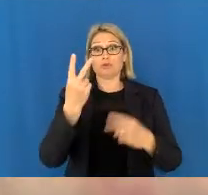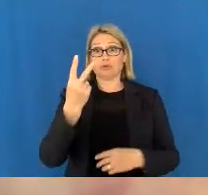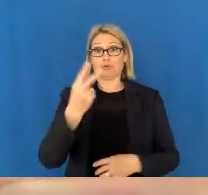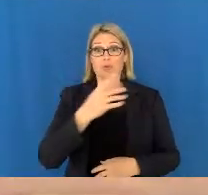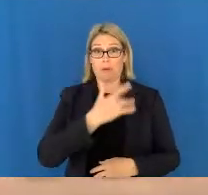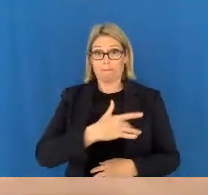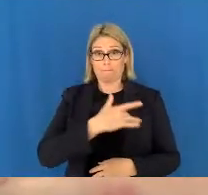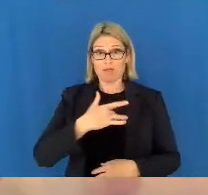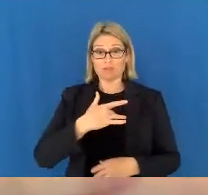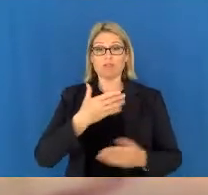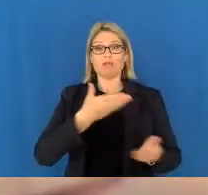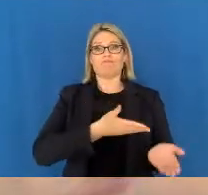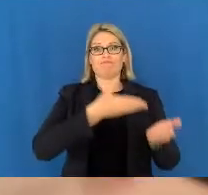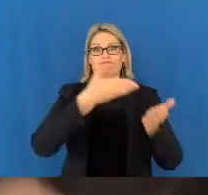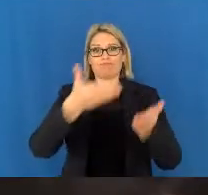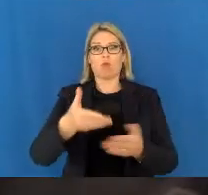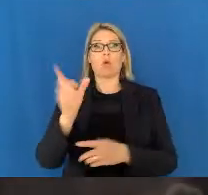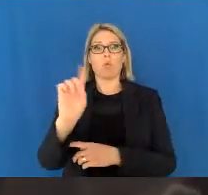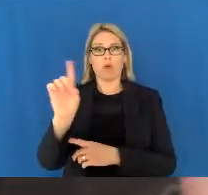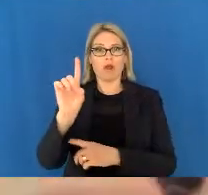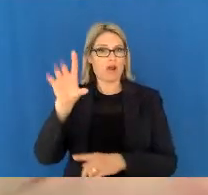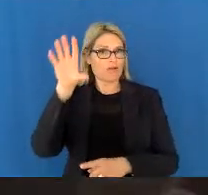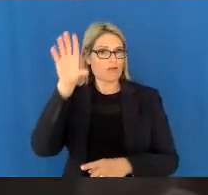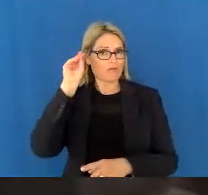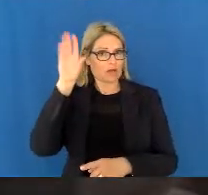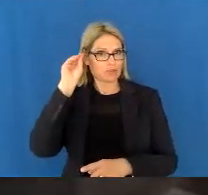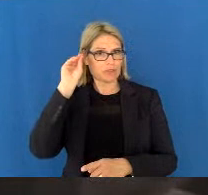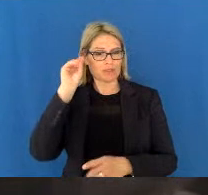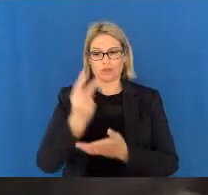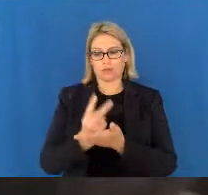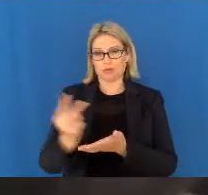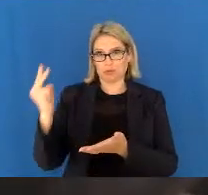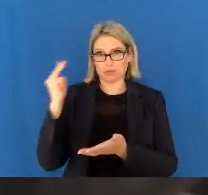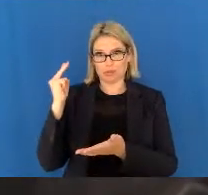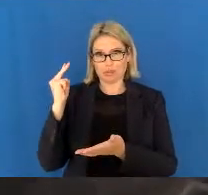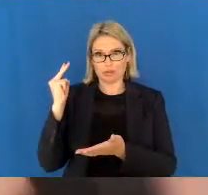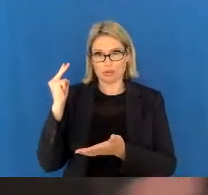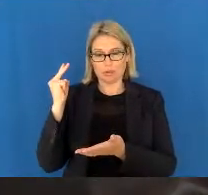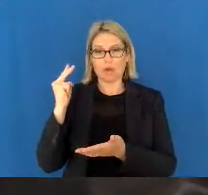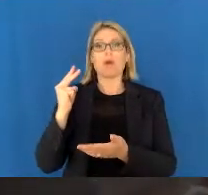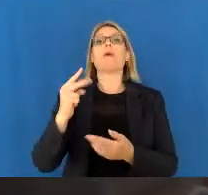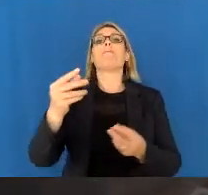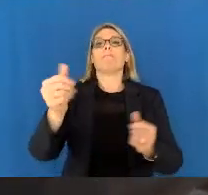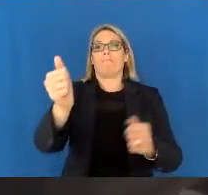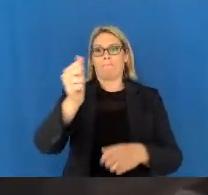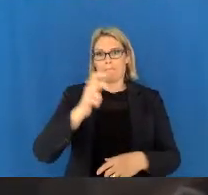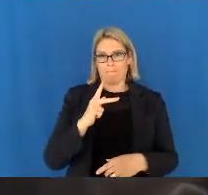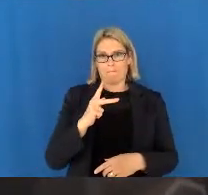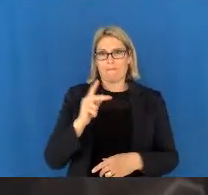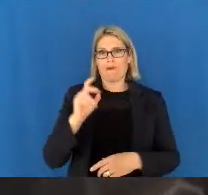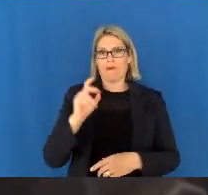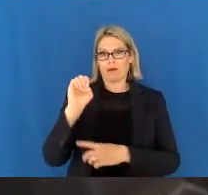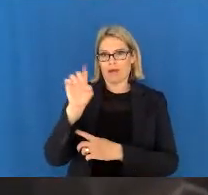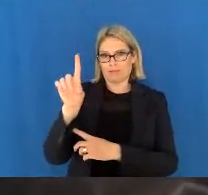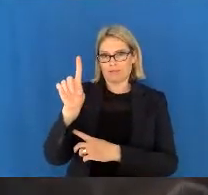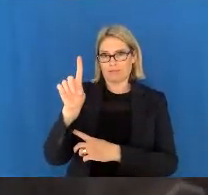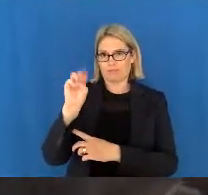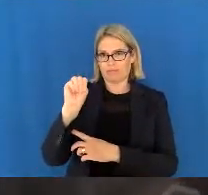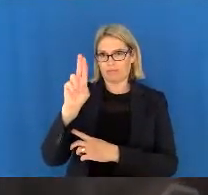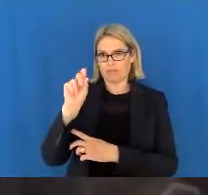been transferred to Fredericton a few weeks ago are now back in Edmundston in the COVID